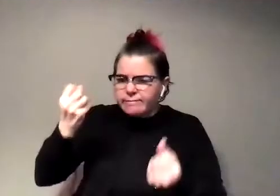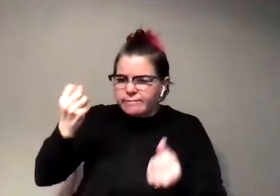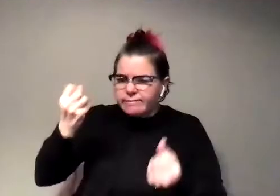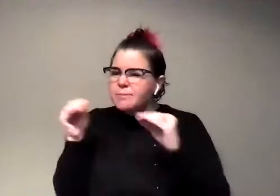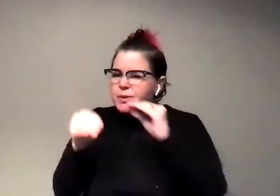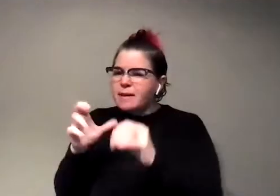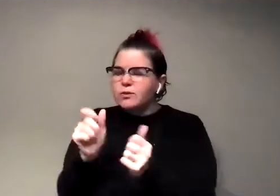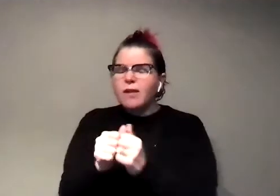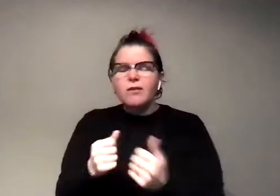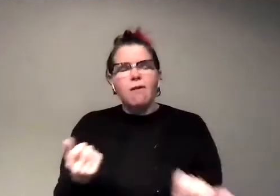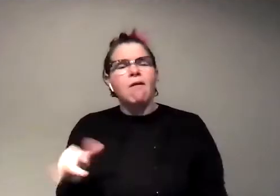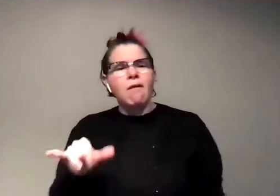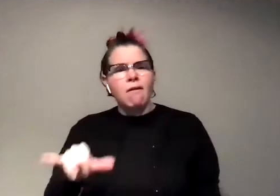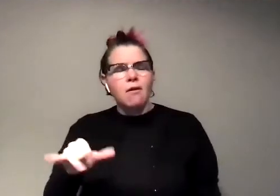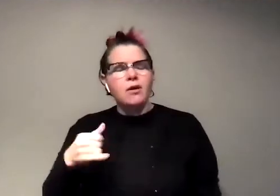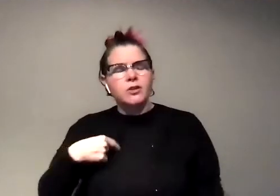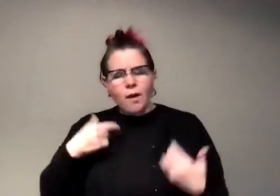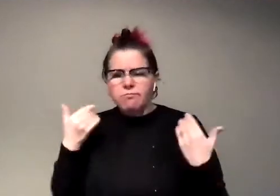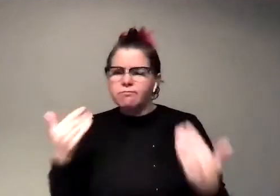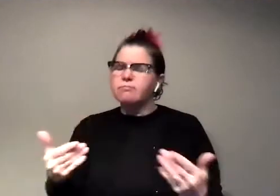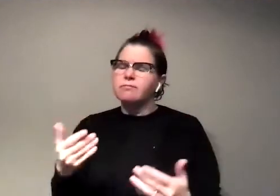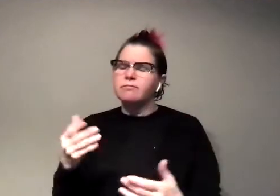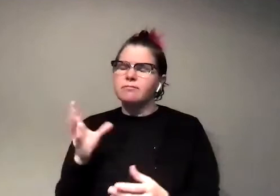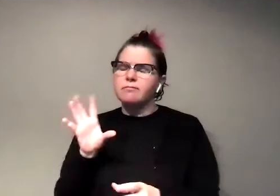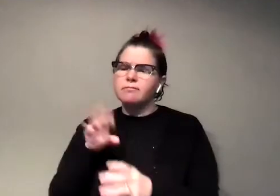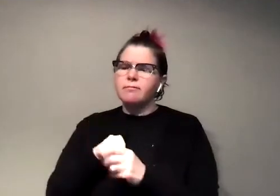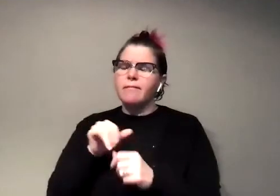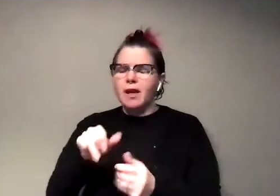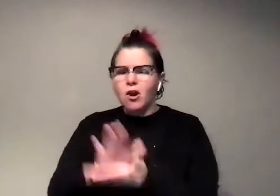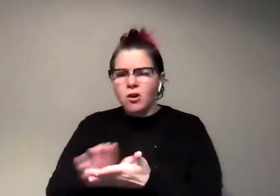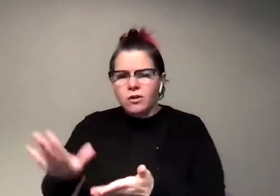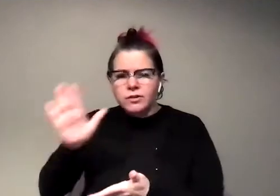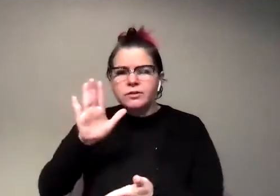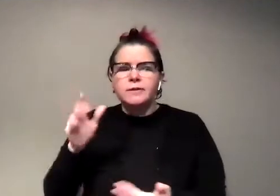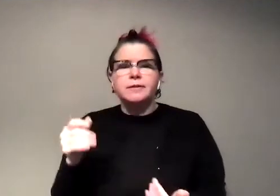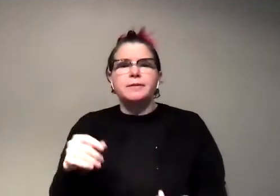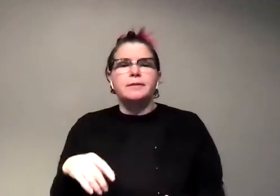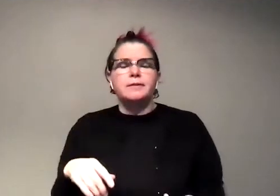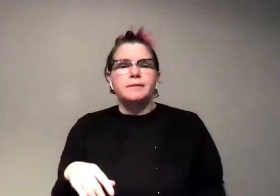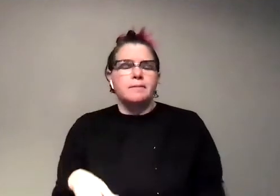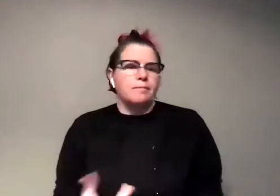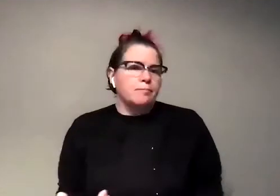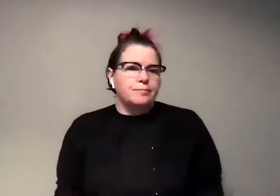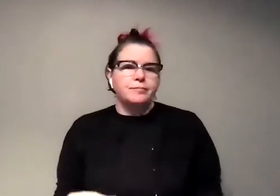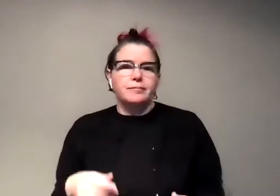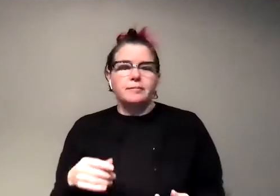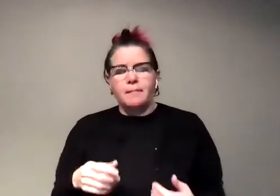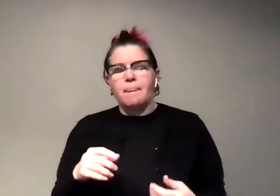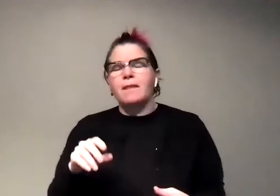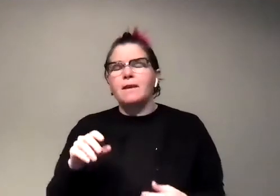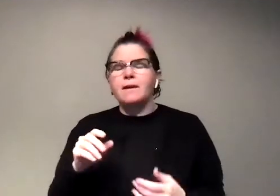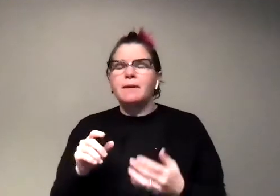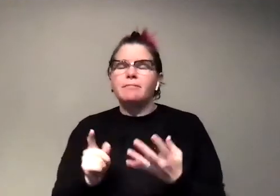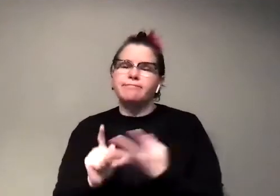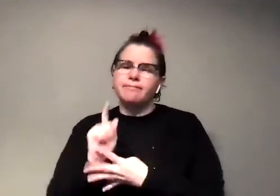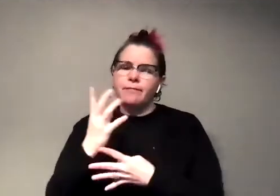So I decided to pursue that in a college. So I ended up doing that for undergrad and graduate